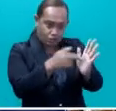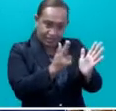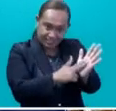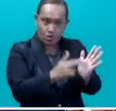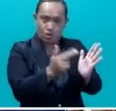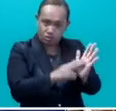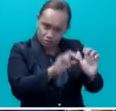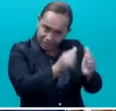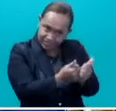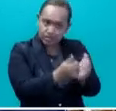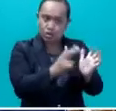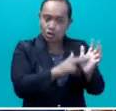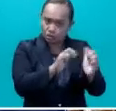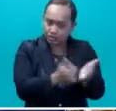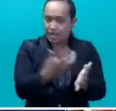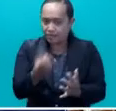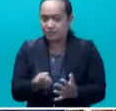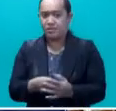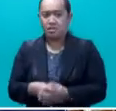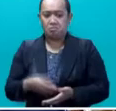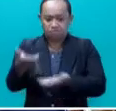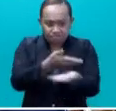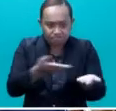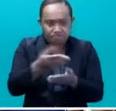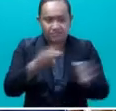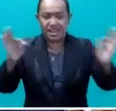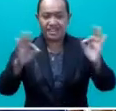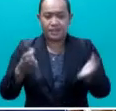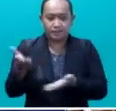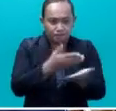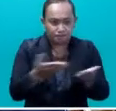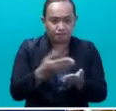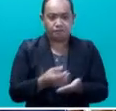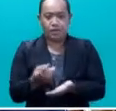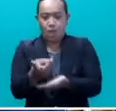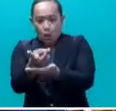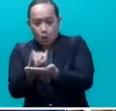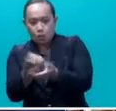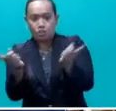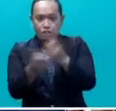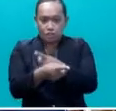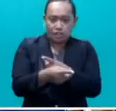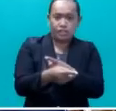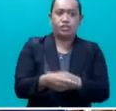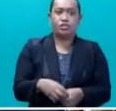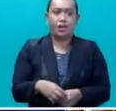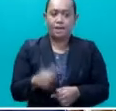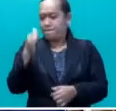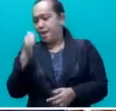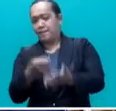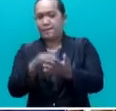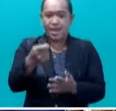in titles without proper consultation authority, and salary changes, professional development leave, back pay.